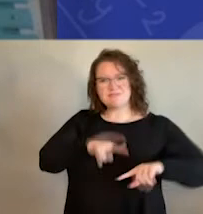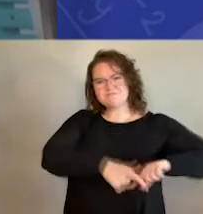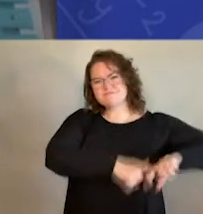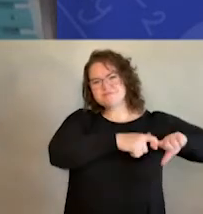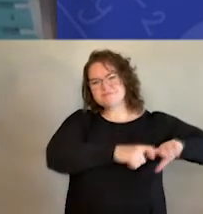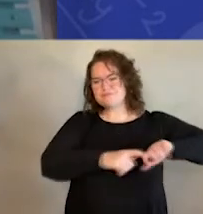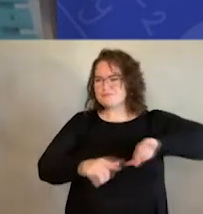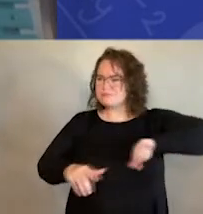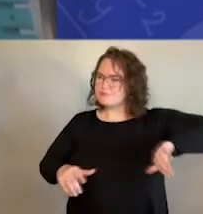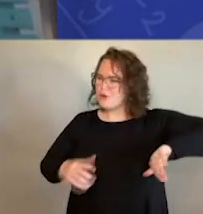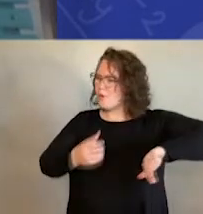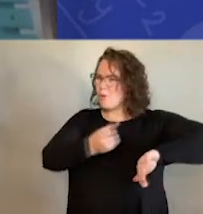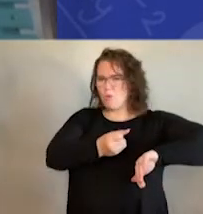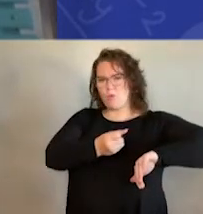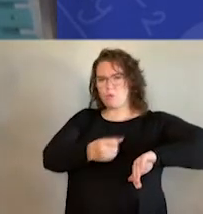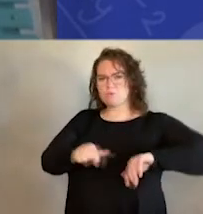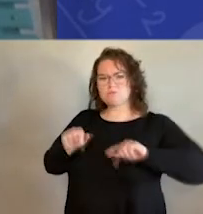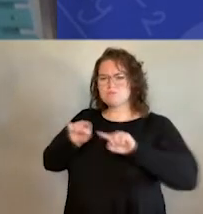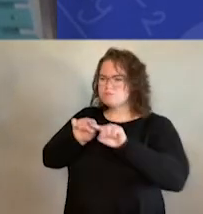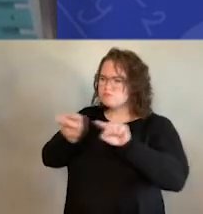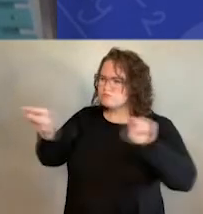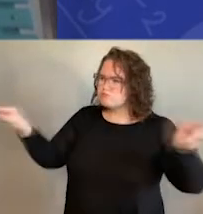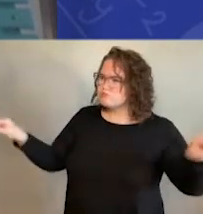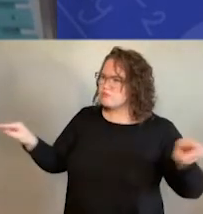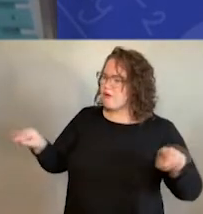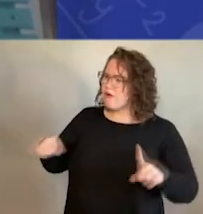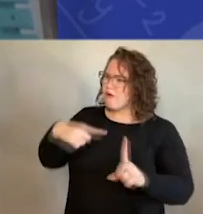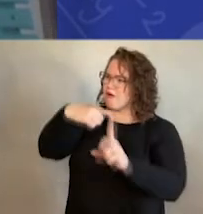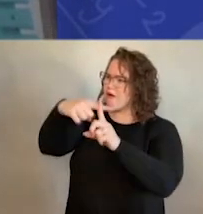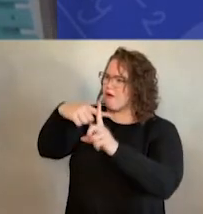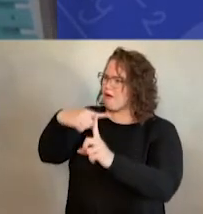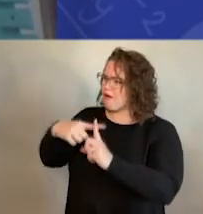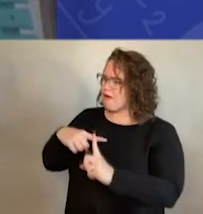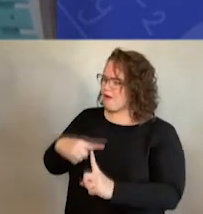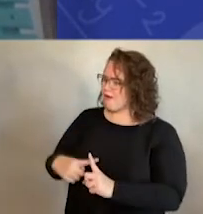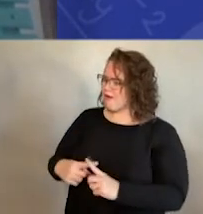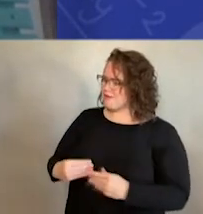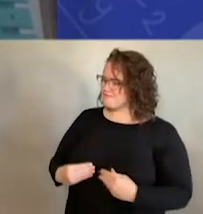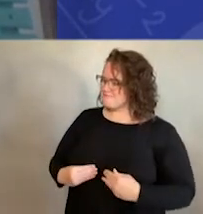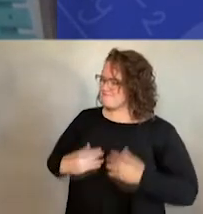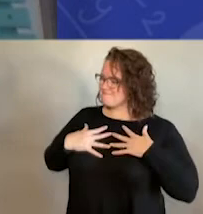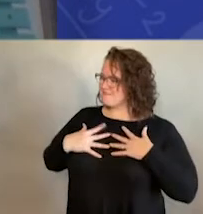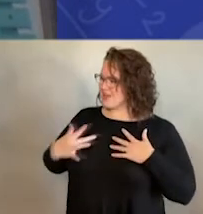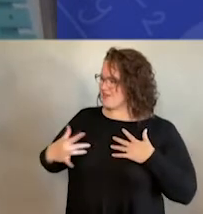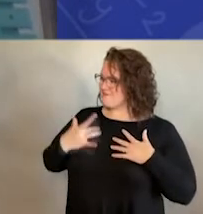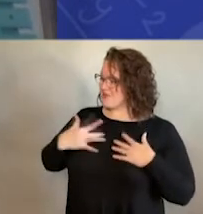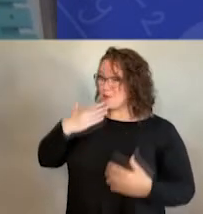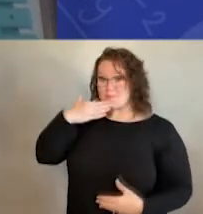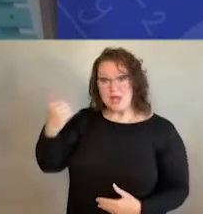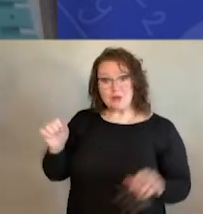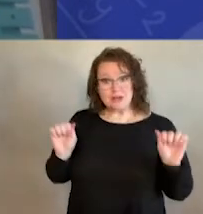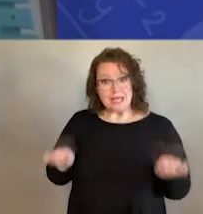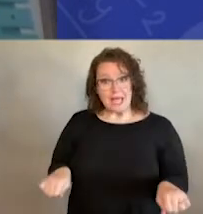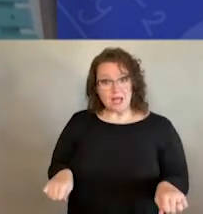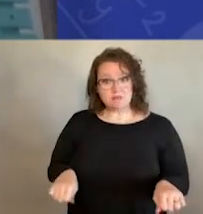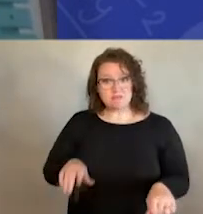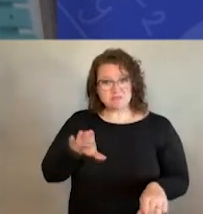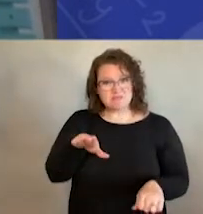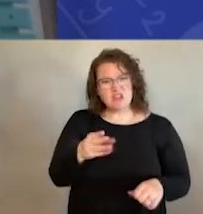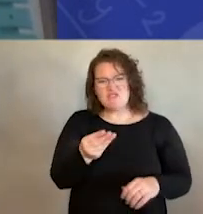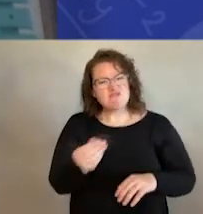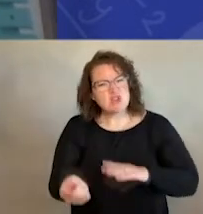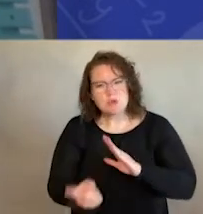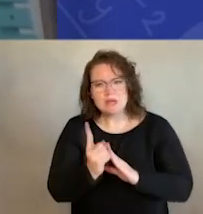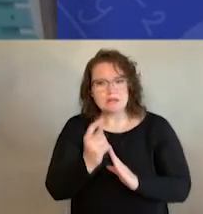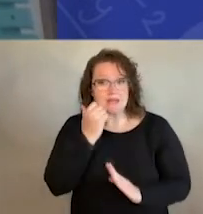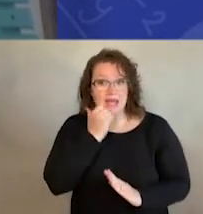have in your life, it can make you feel so much better. I guarantee if you take a few minutes each day